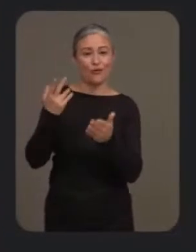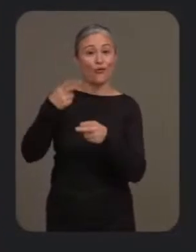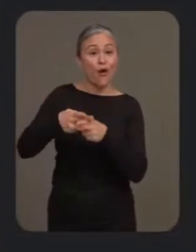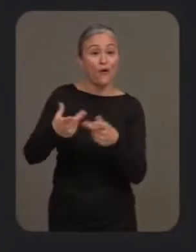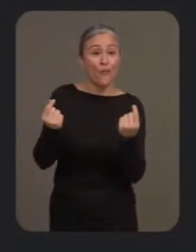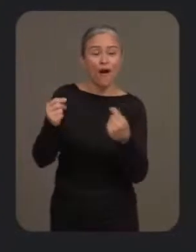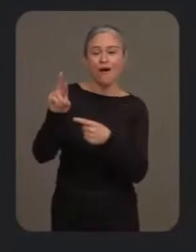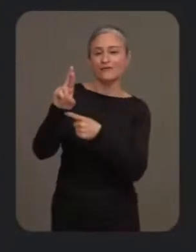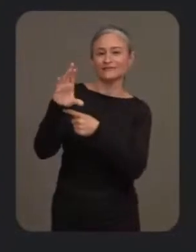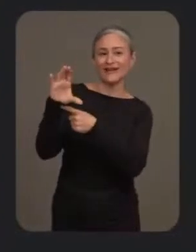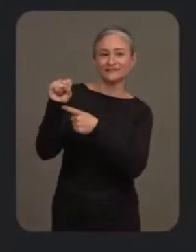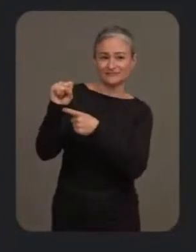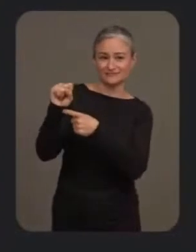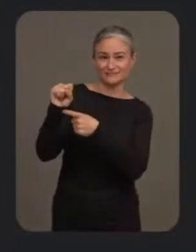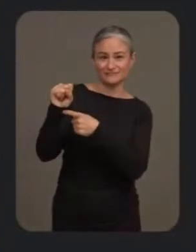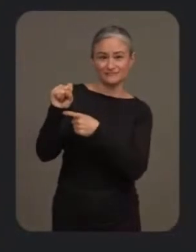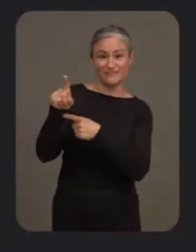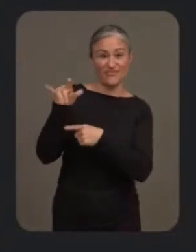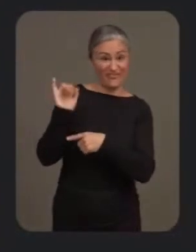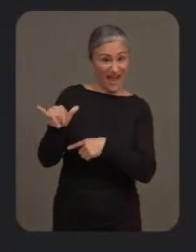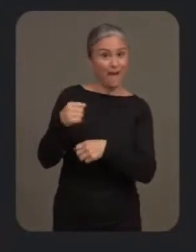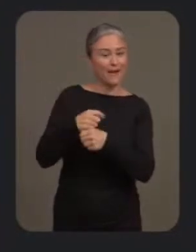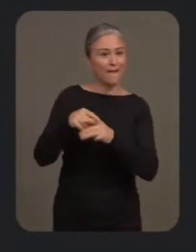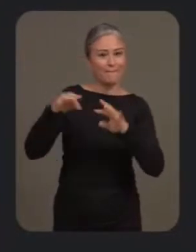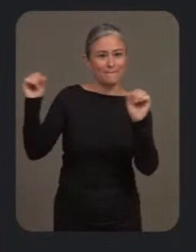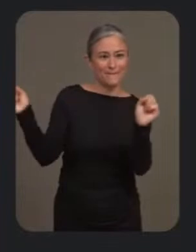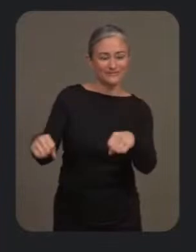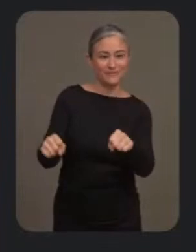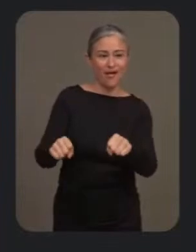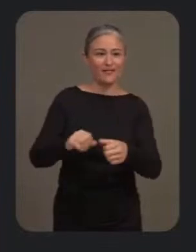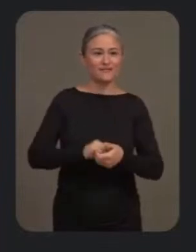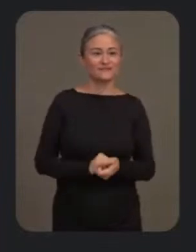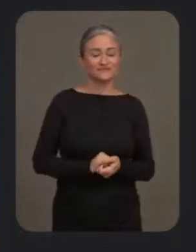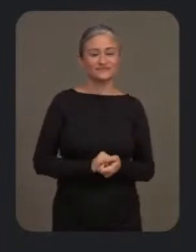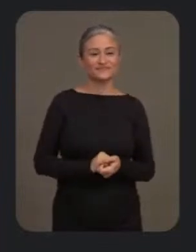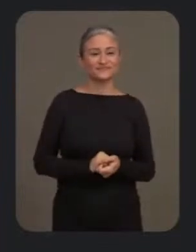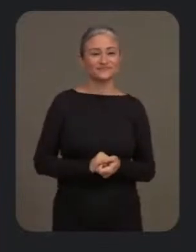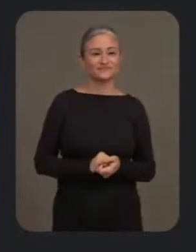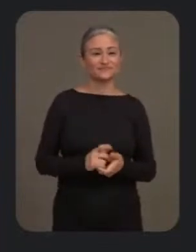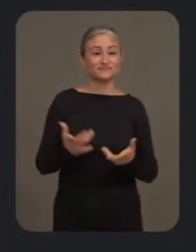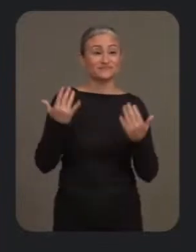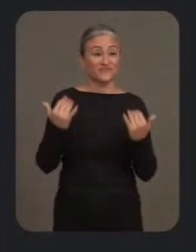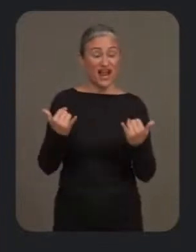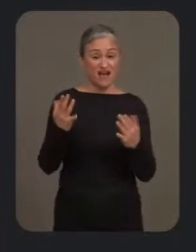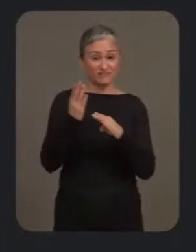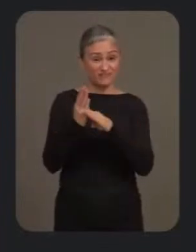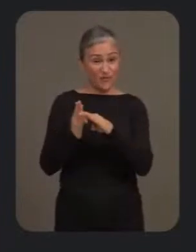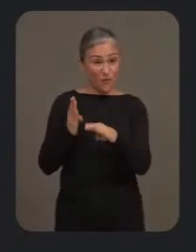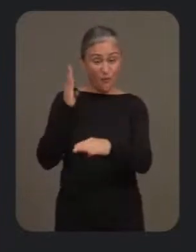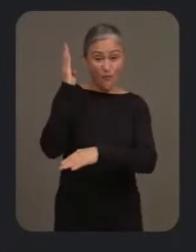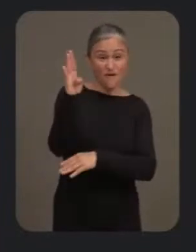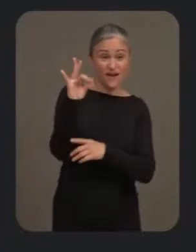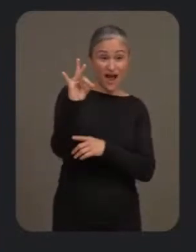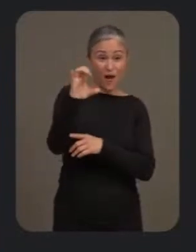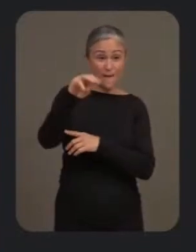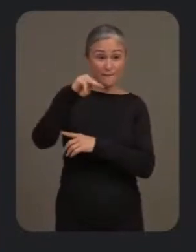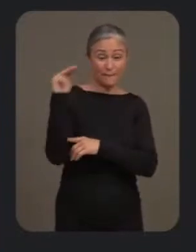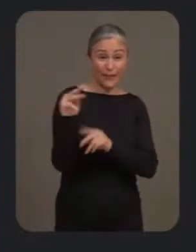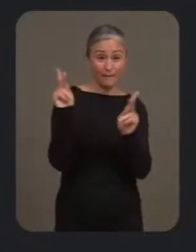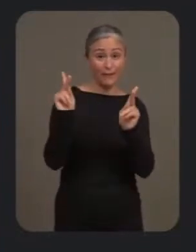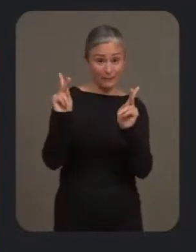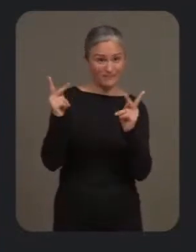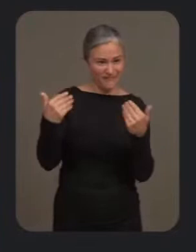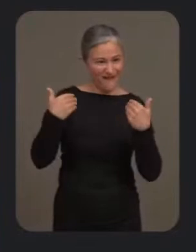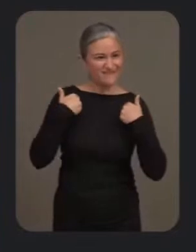RCS that makes all of this possible. And there are now over 800